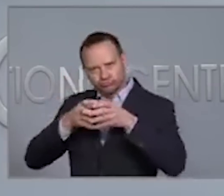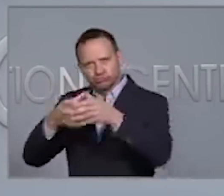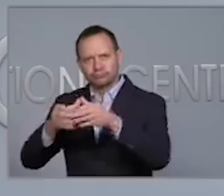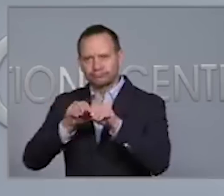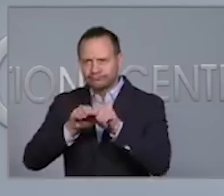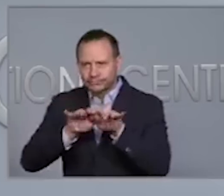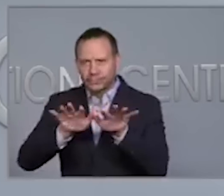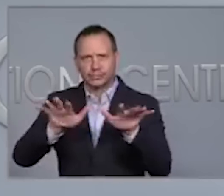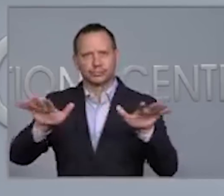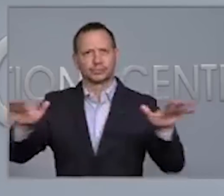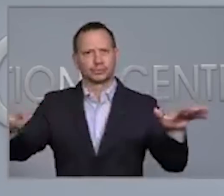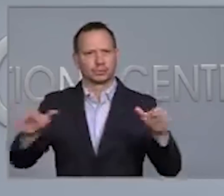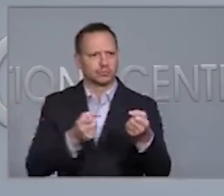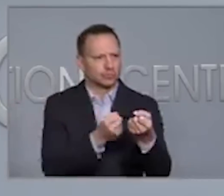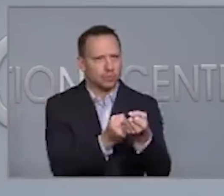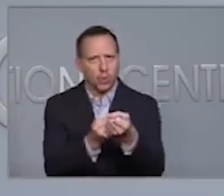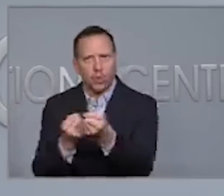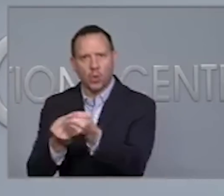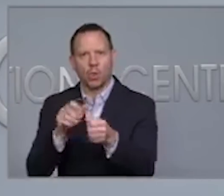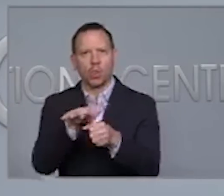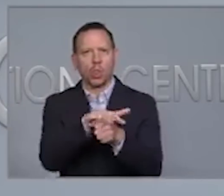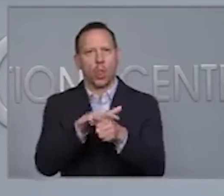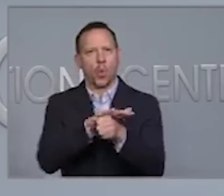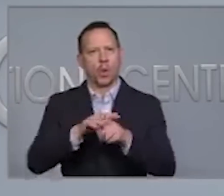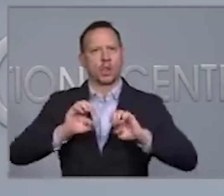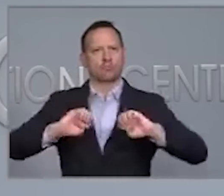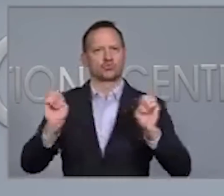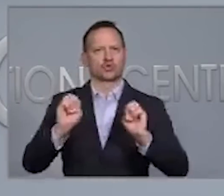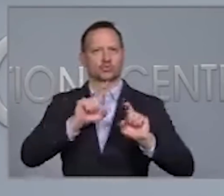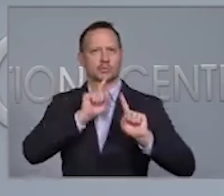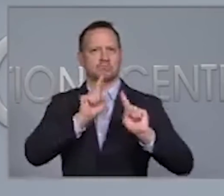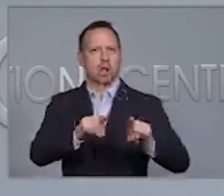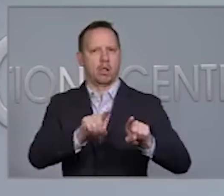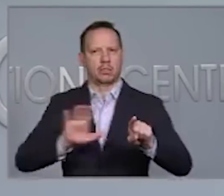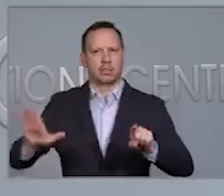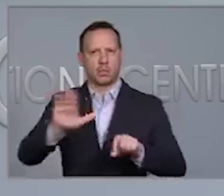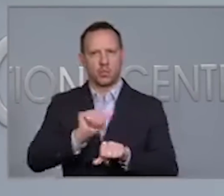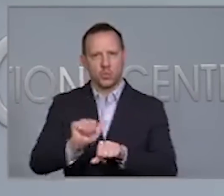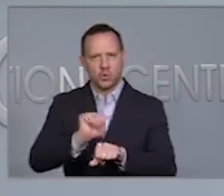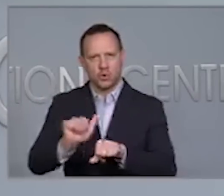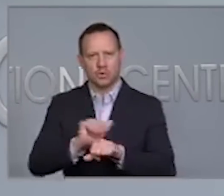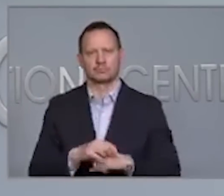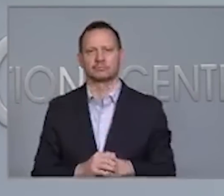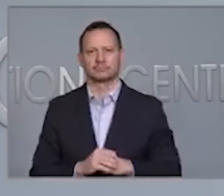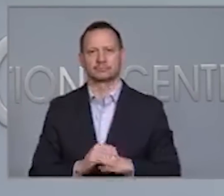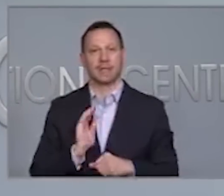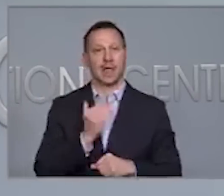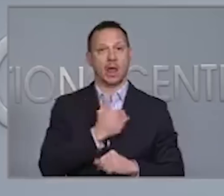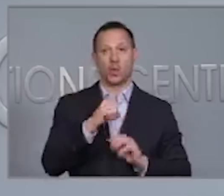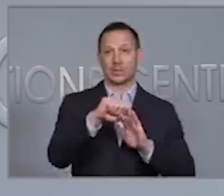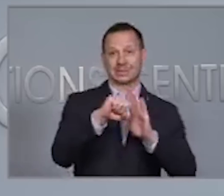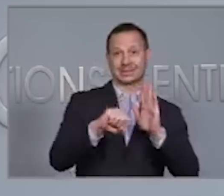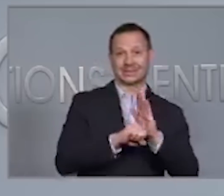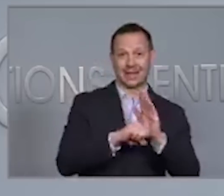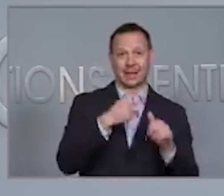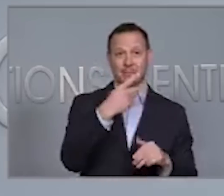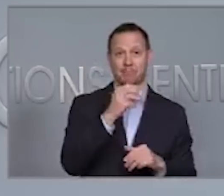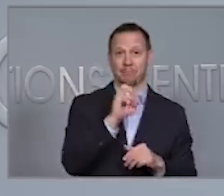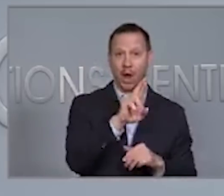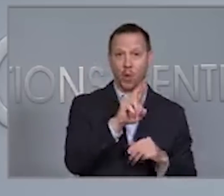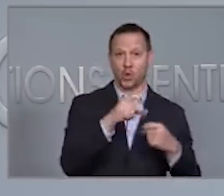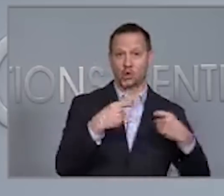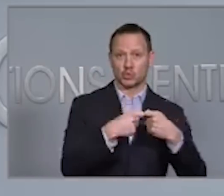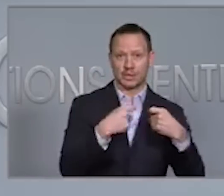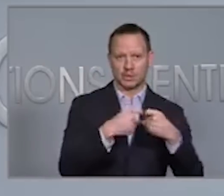to support local emergency response efforts. Our state's power utilities are pre-positioned to